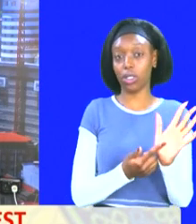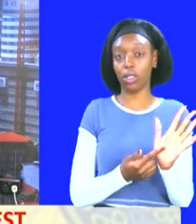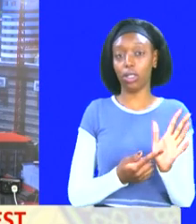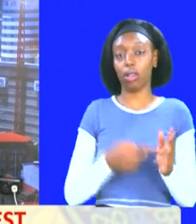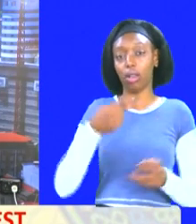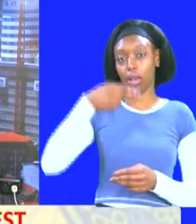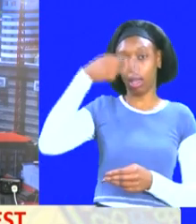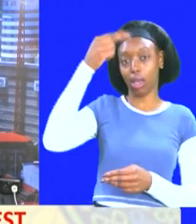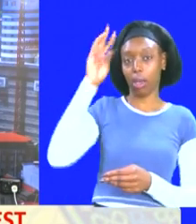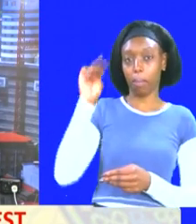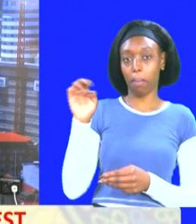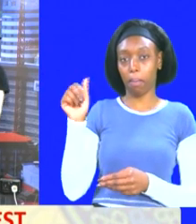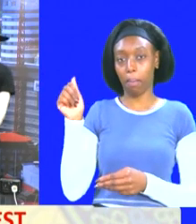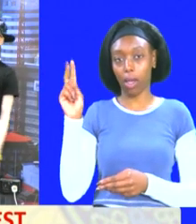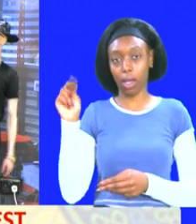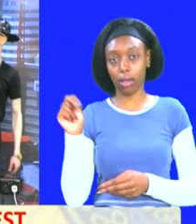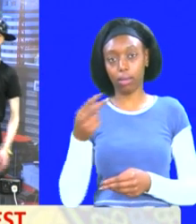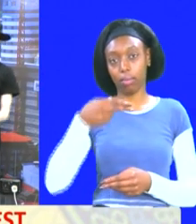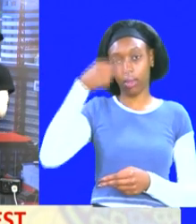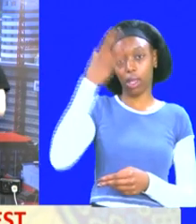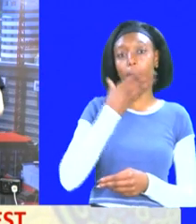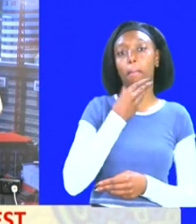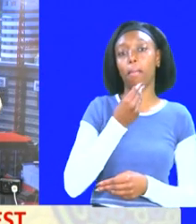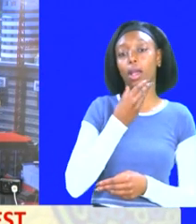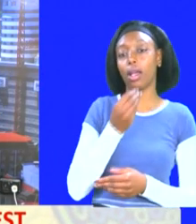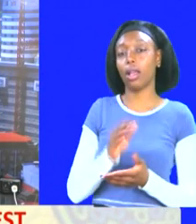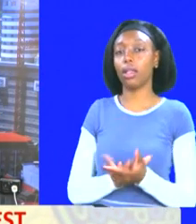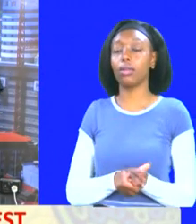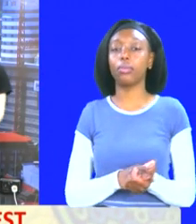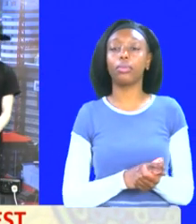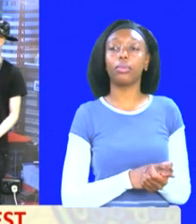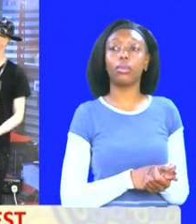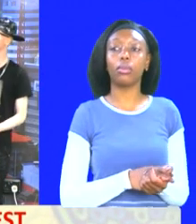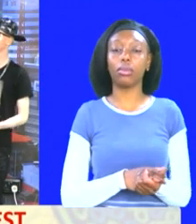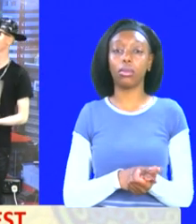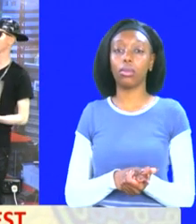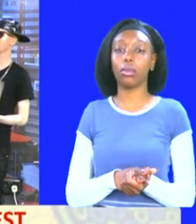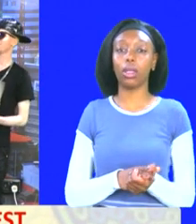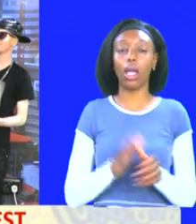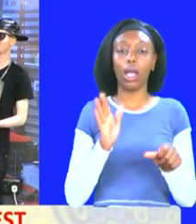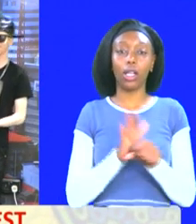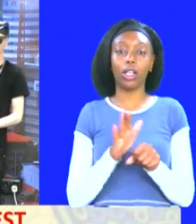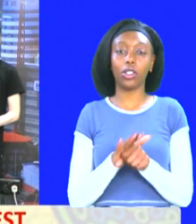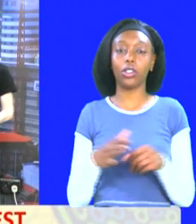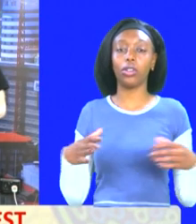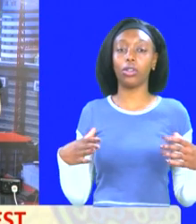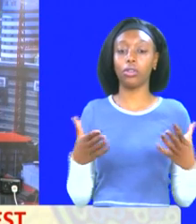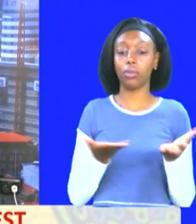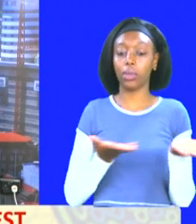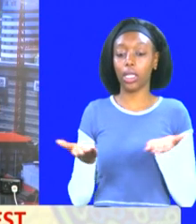Man Ayub mwenyewe. Ah. Yeye yake iko sawa, ama ni aje Smollet. Unajua si marijendo tunakwenda jina fani tukije kwa jina